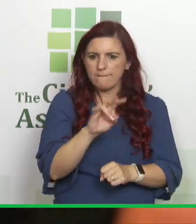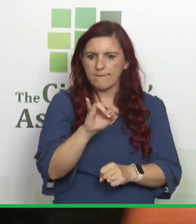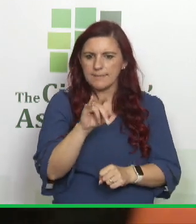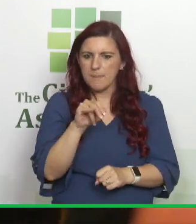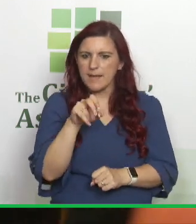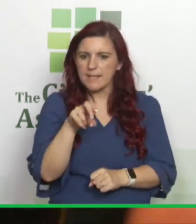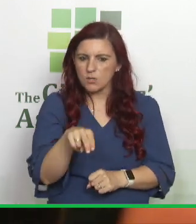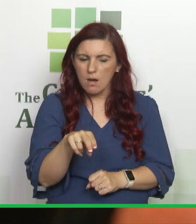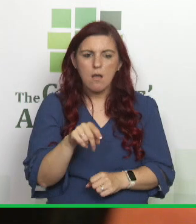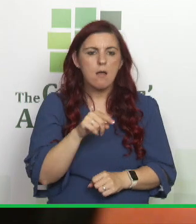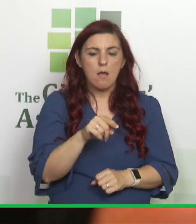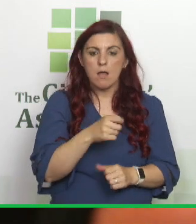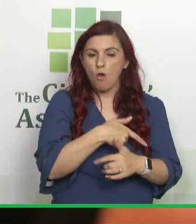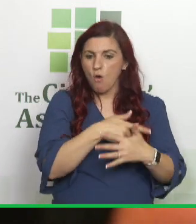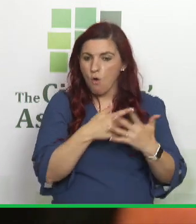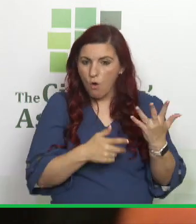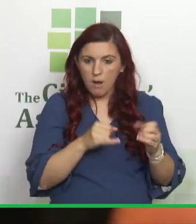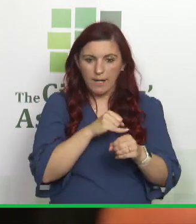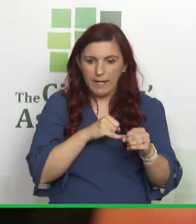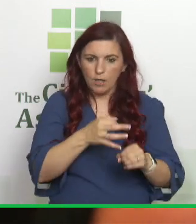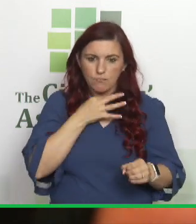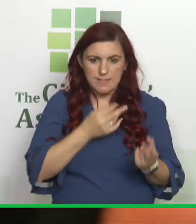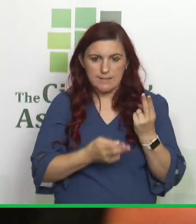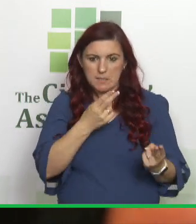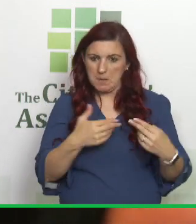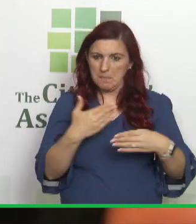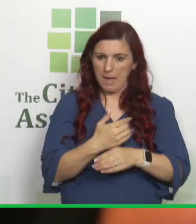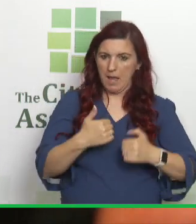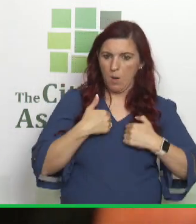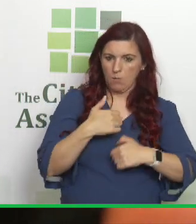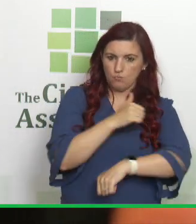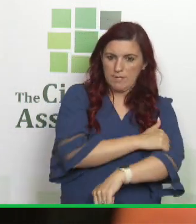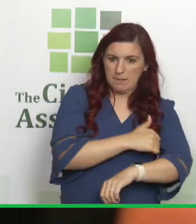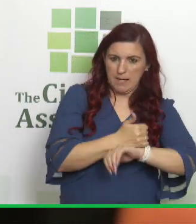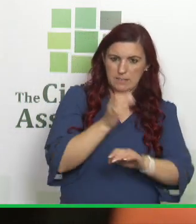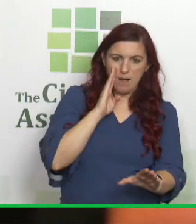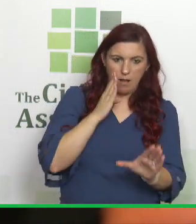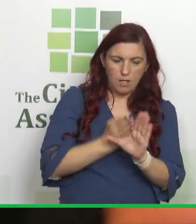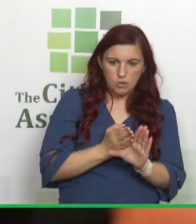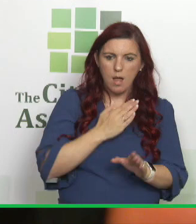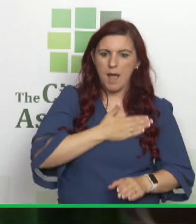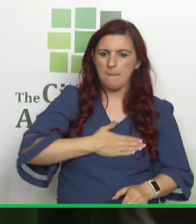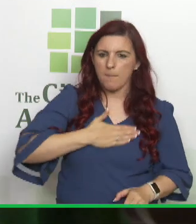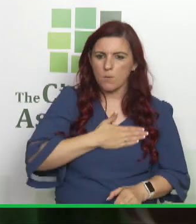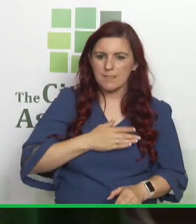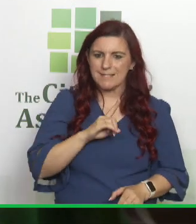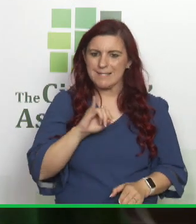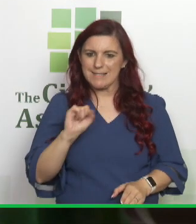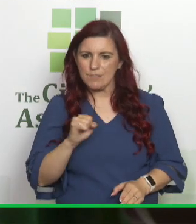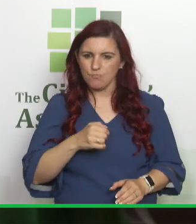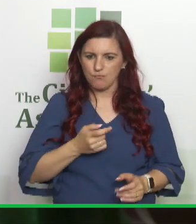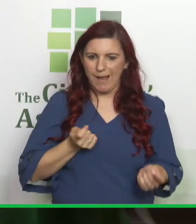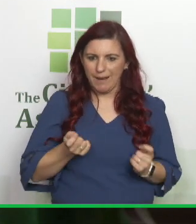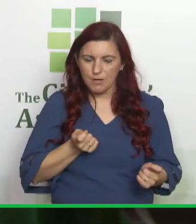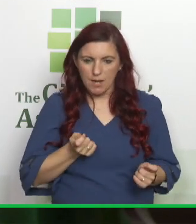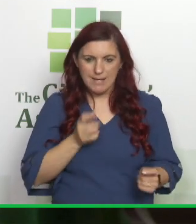In almost all clinical risk assessments completed by our prison-based psychologists, emotion dysregulation is identified as a